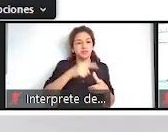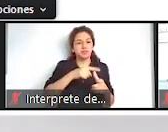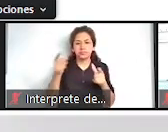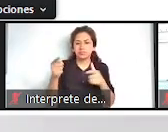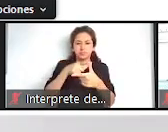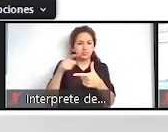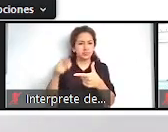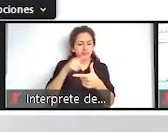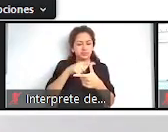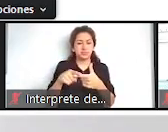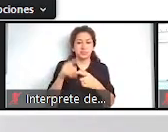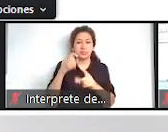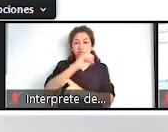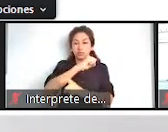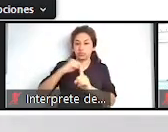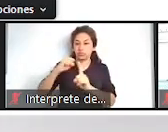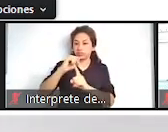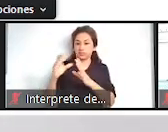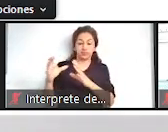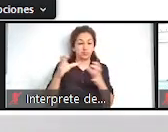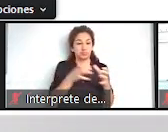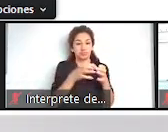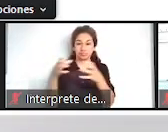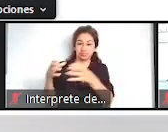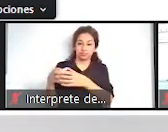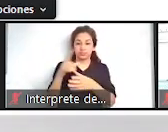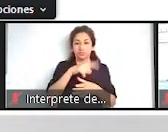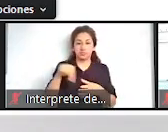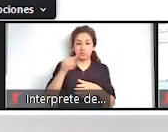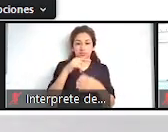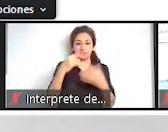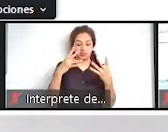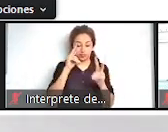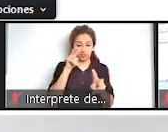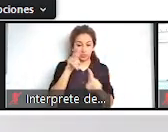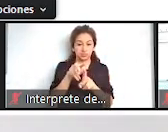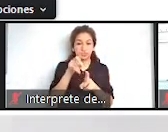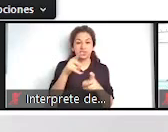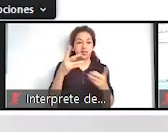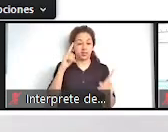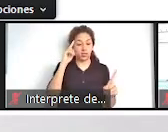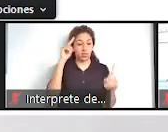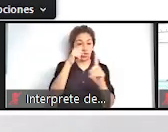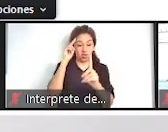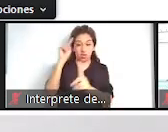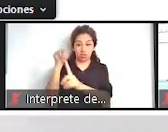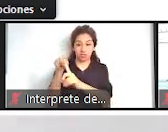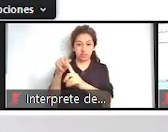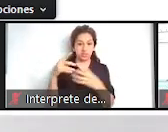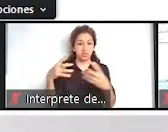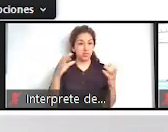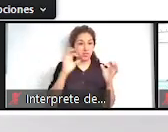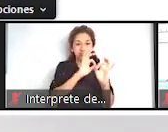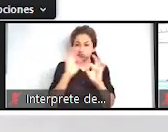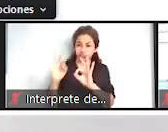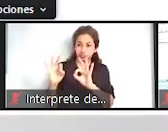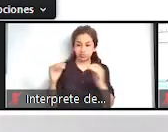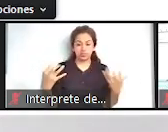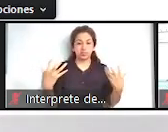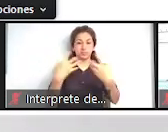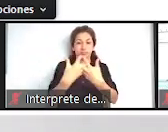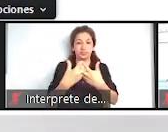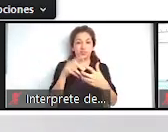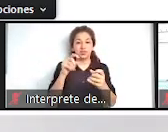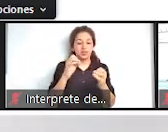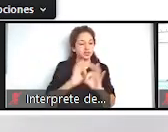context to be able to bid bridges between these different sectors and to be able to find common goals